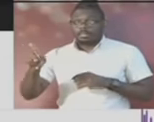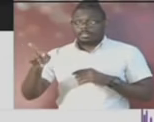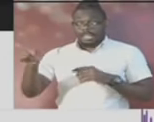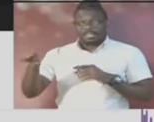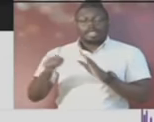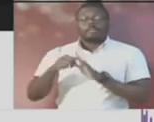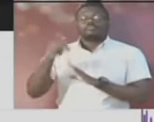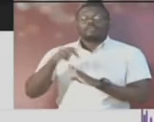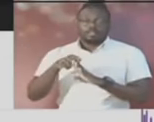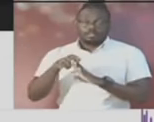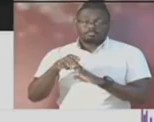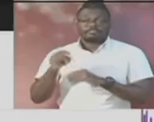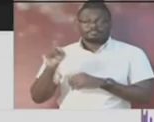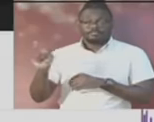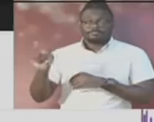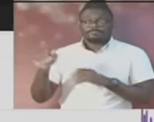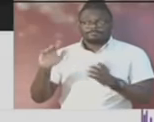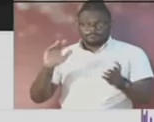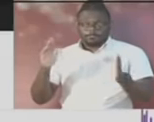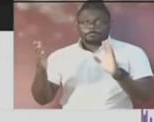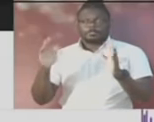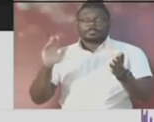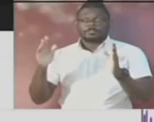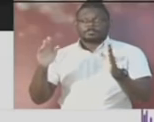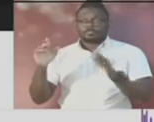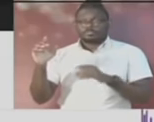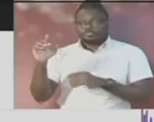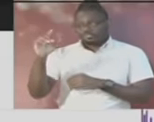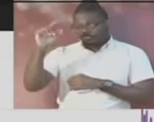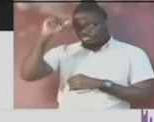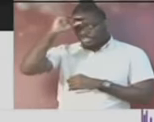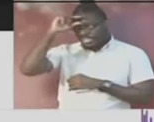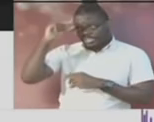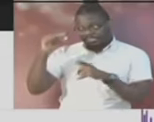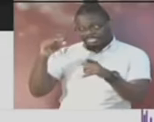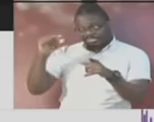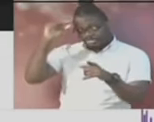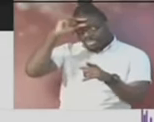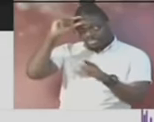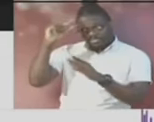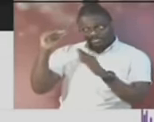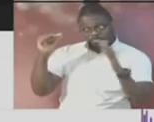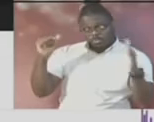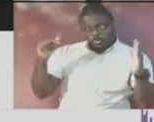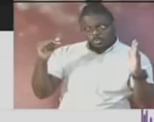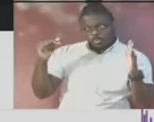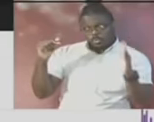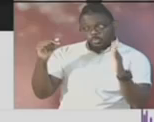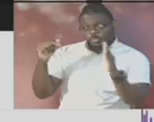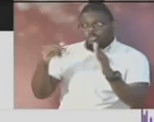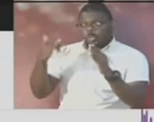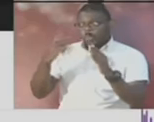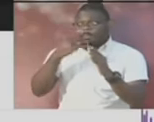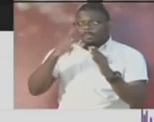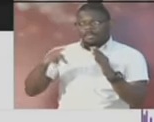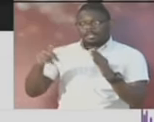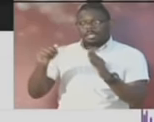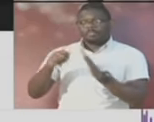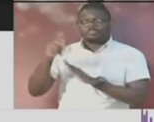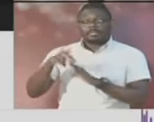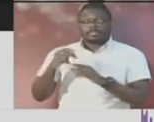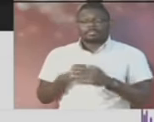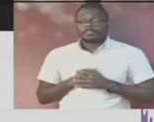the height of those and the height of the gray bars on the left, where the tallest ones there represented September, shows the number